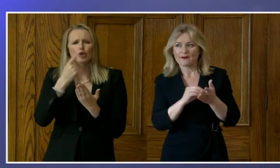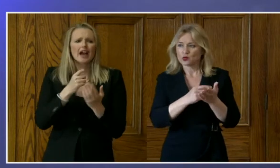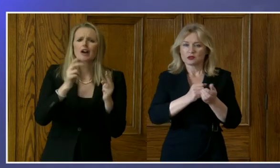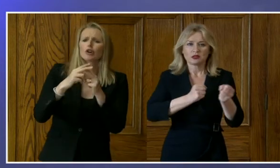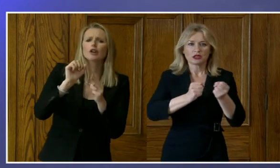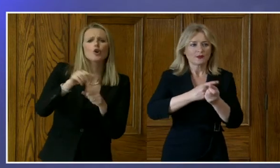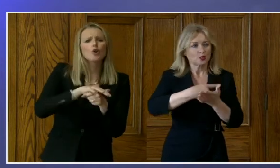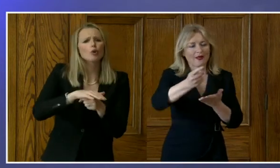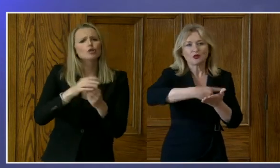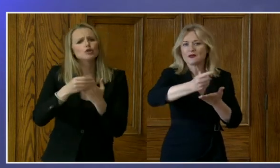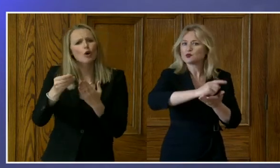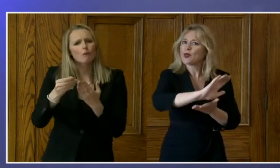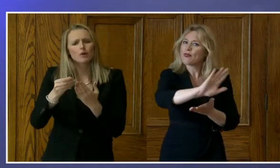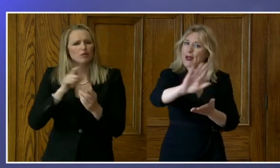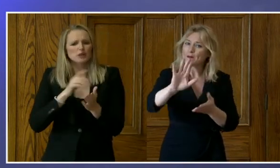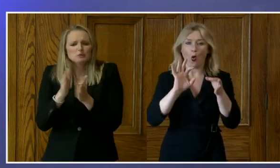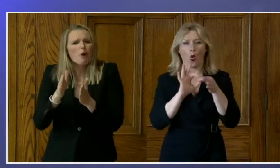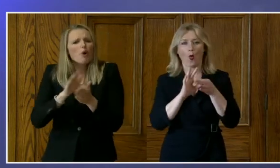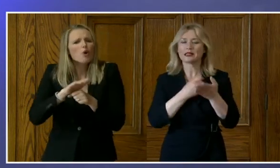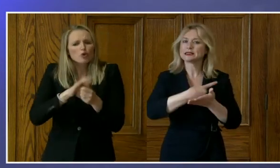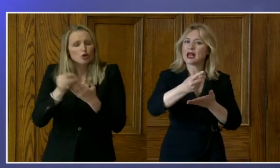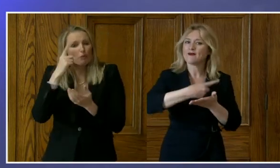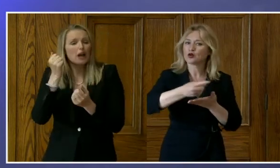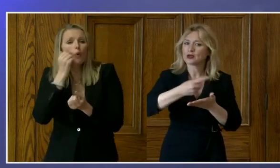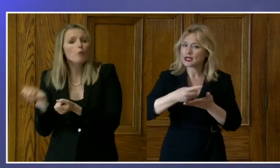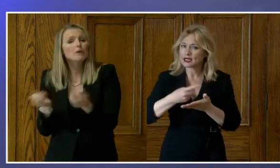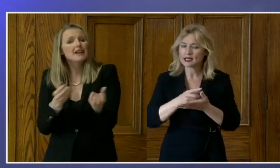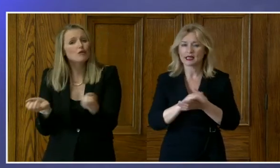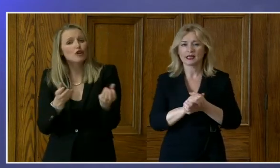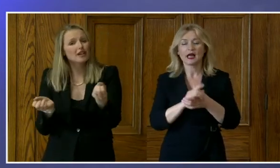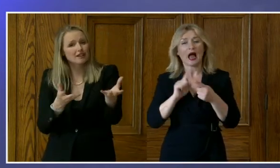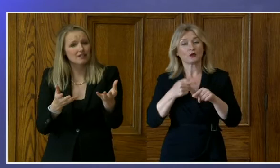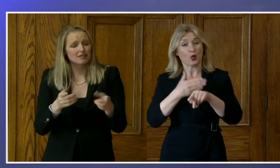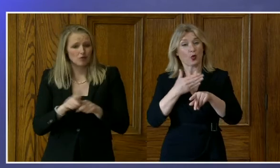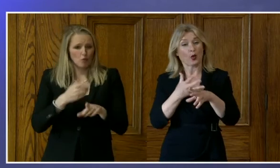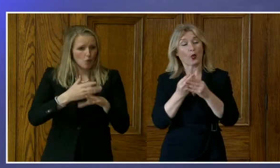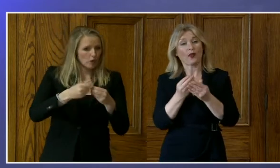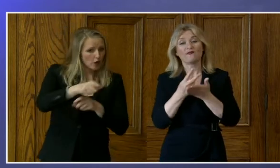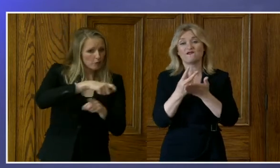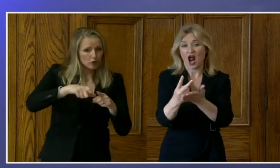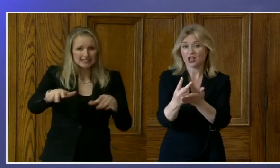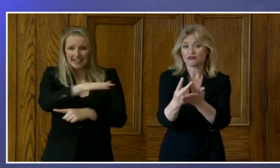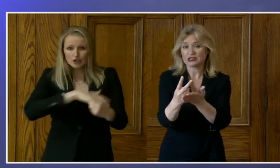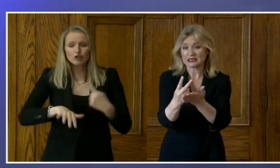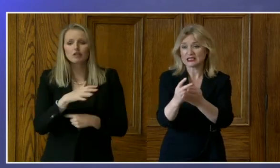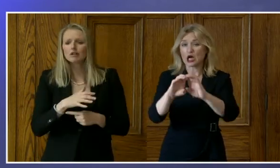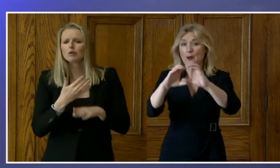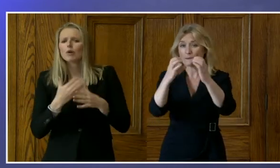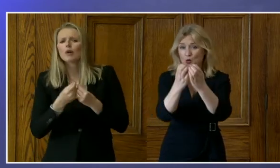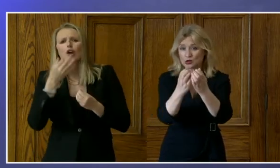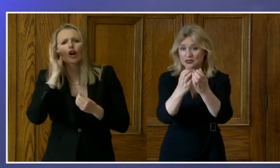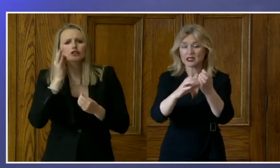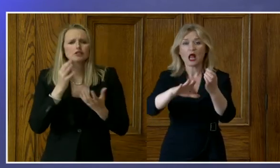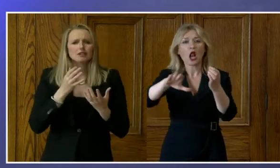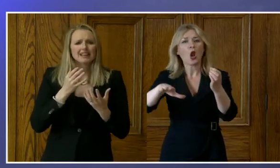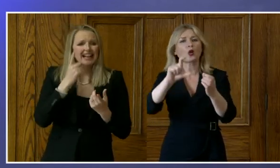towns, that are now doing home deliveries. And we're also working with the community and voluntary sector, with local councils, where volunteers